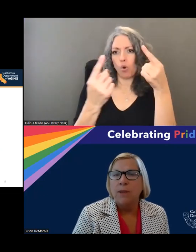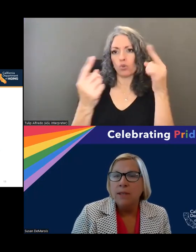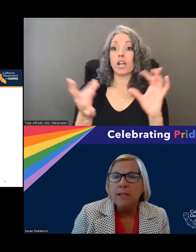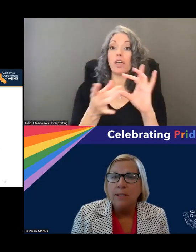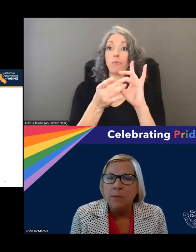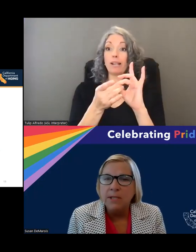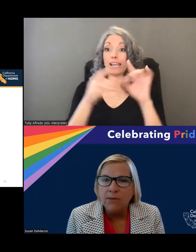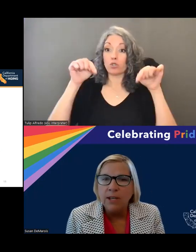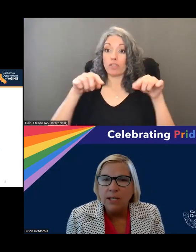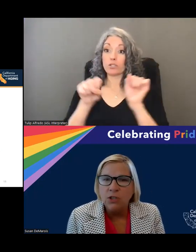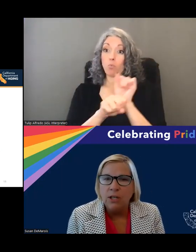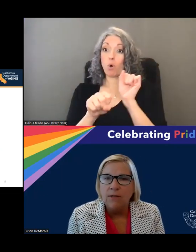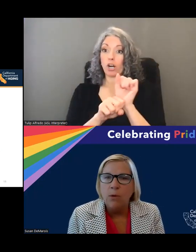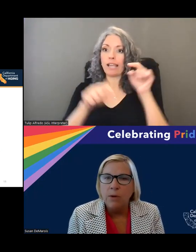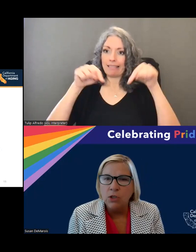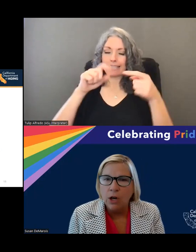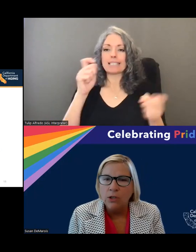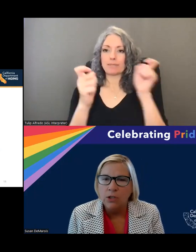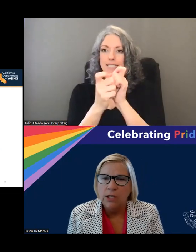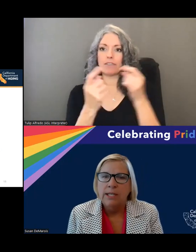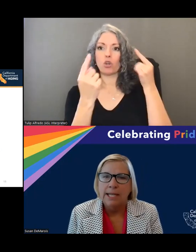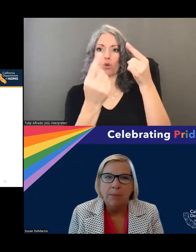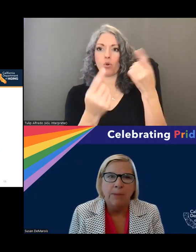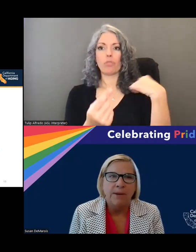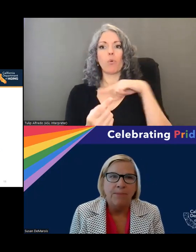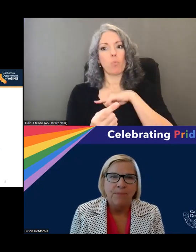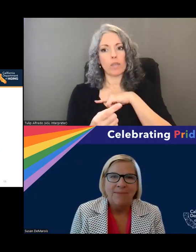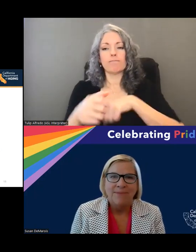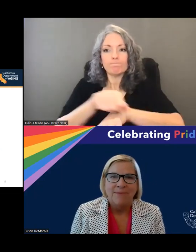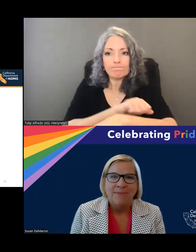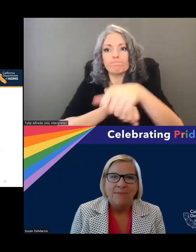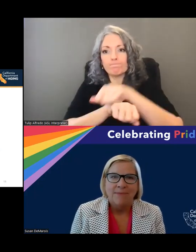this work, but this is the specific initiative that we've been charged to implement.